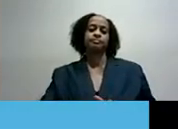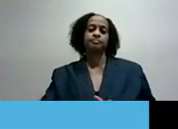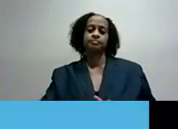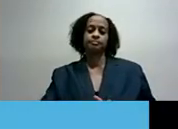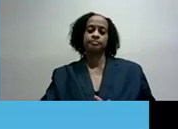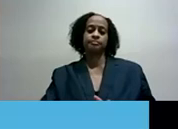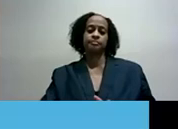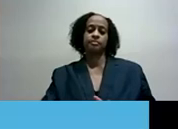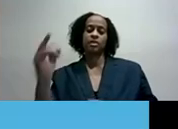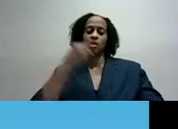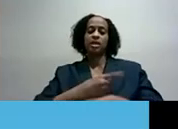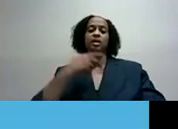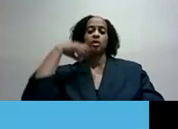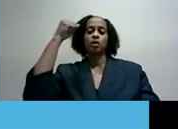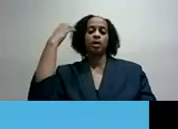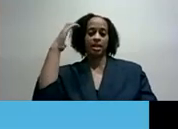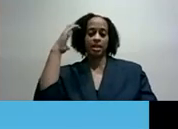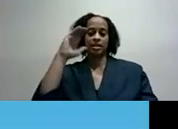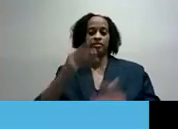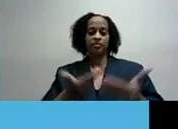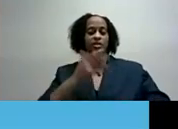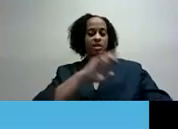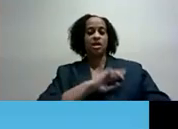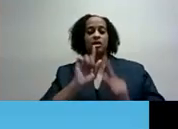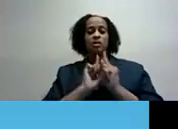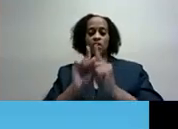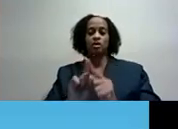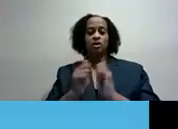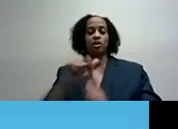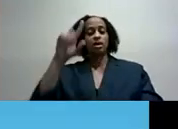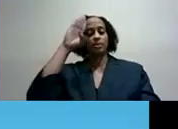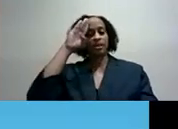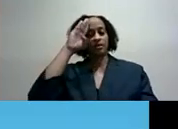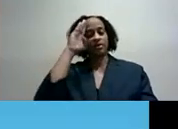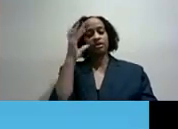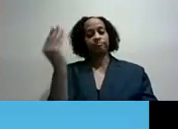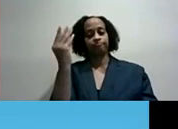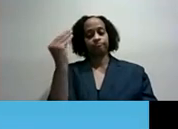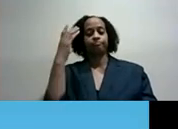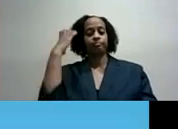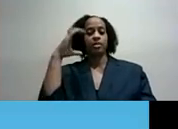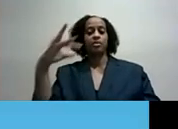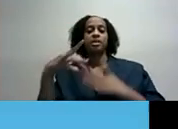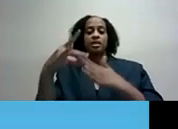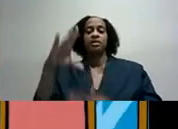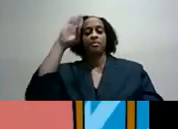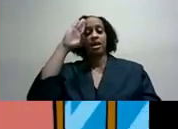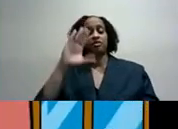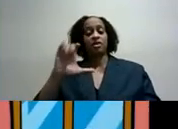One day, an older cousin invited Ricardo to go to a Pathfinder outing. The cousin was the leader of a Pathfinder